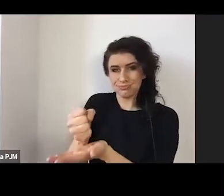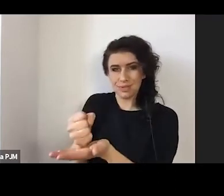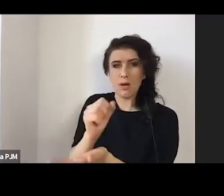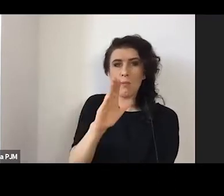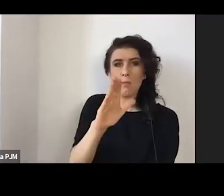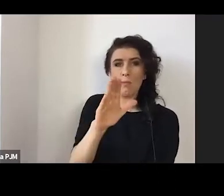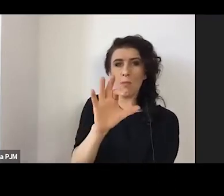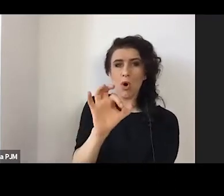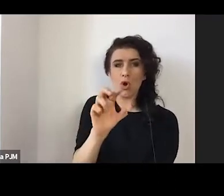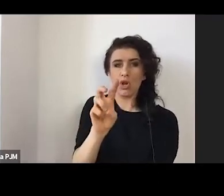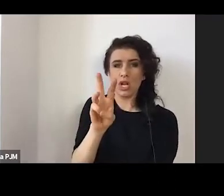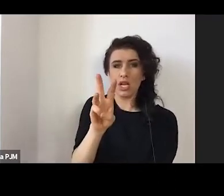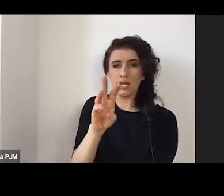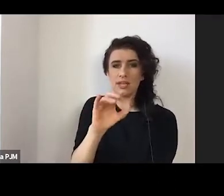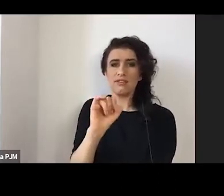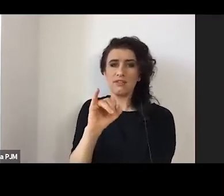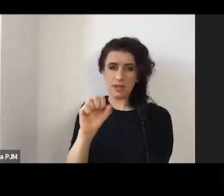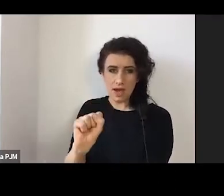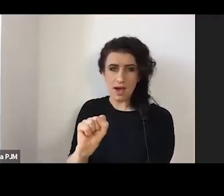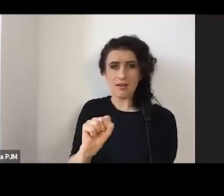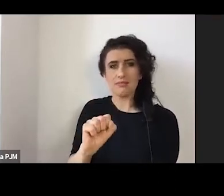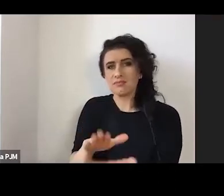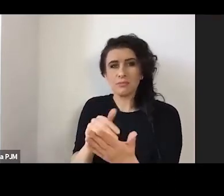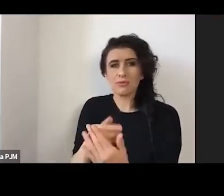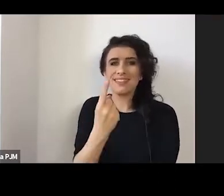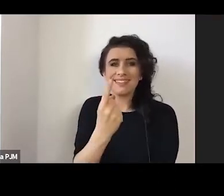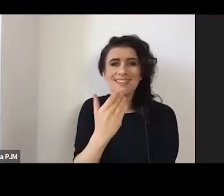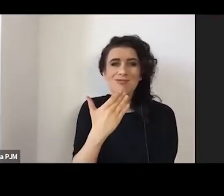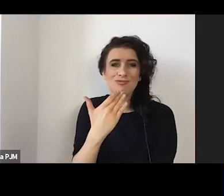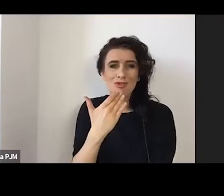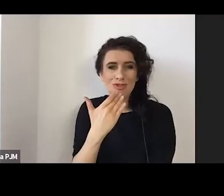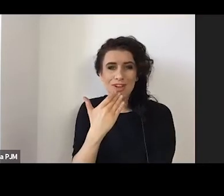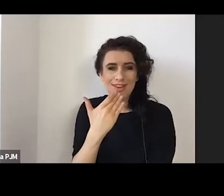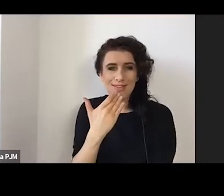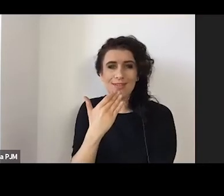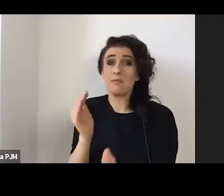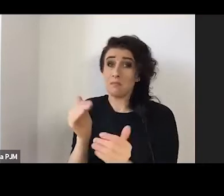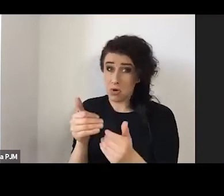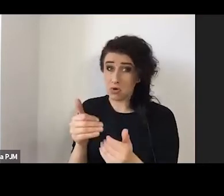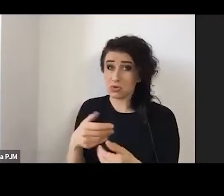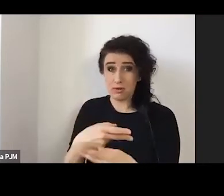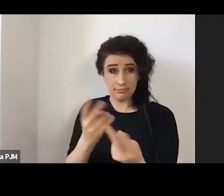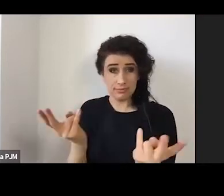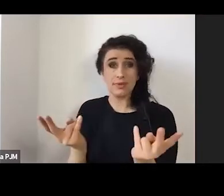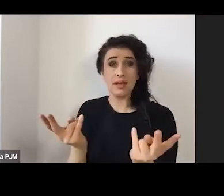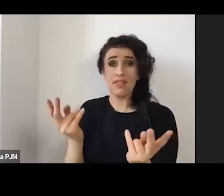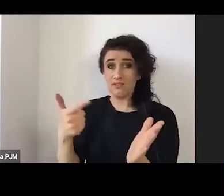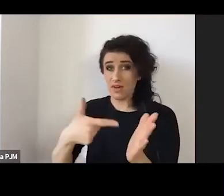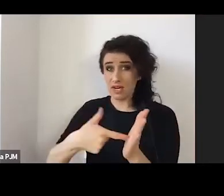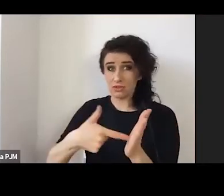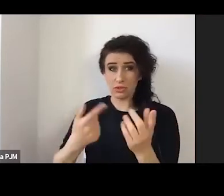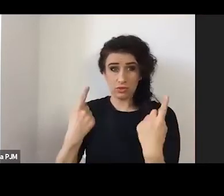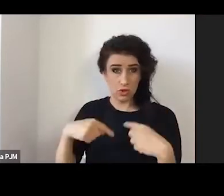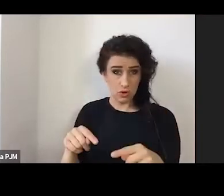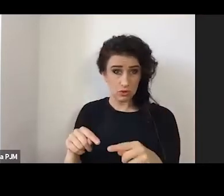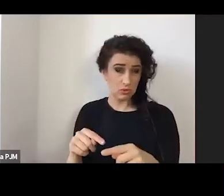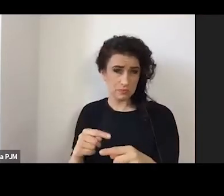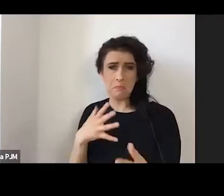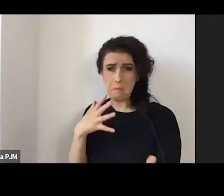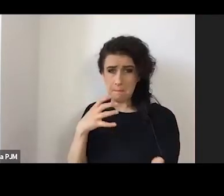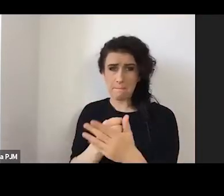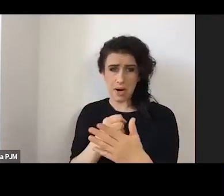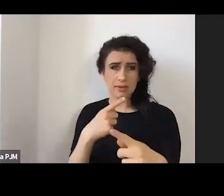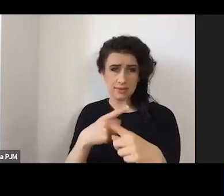targeted. Like they are already targeted by Facebook, for instance. So what